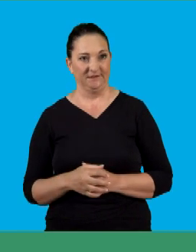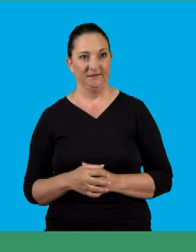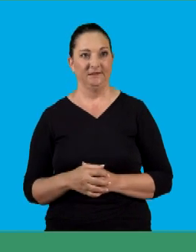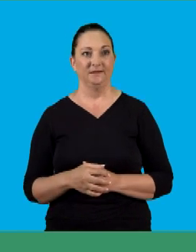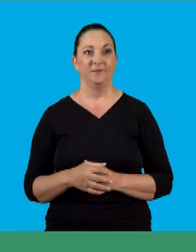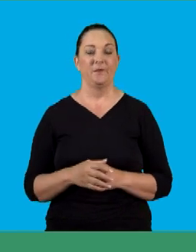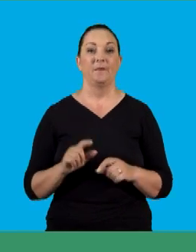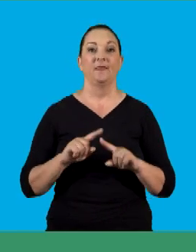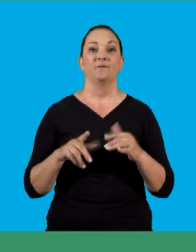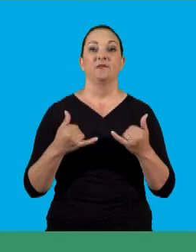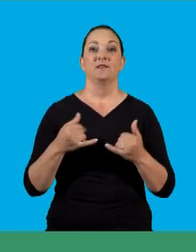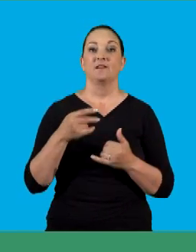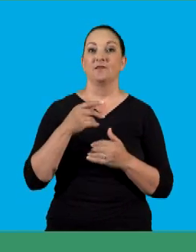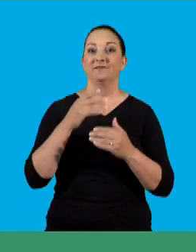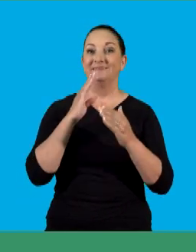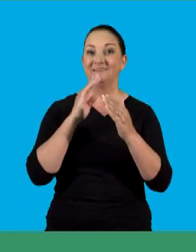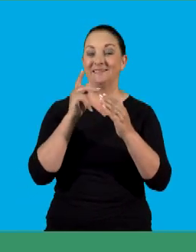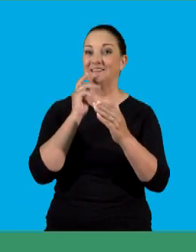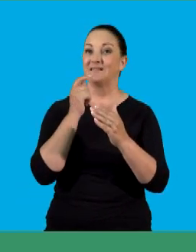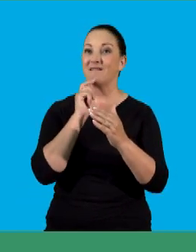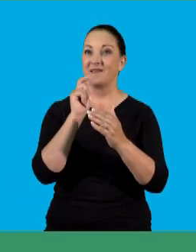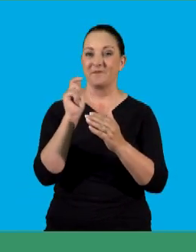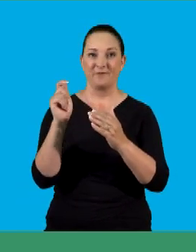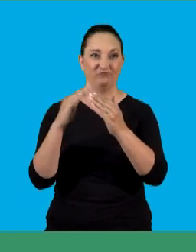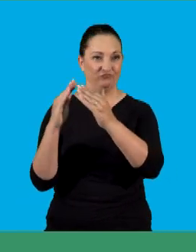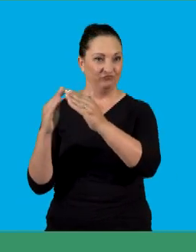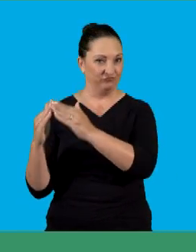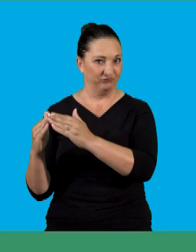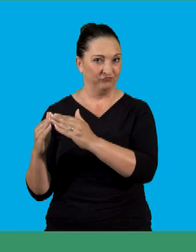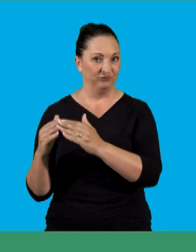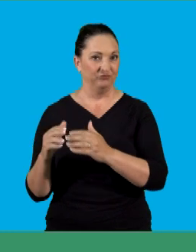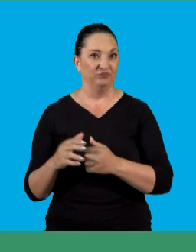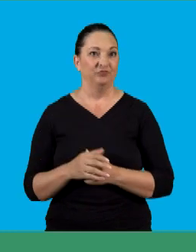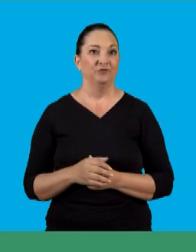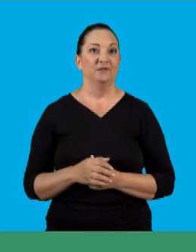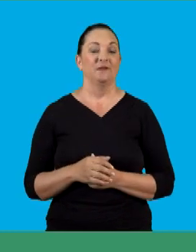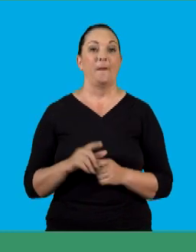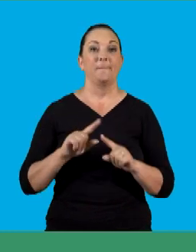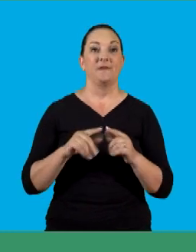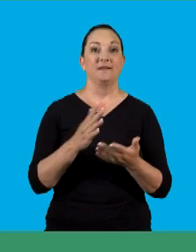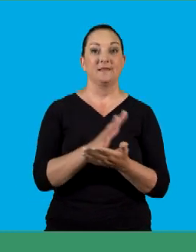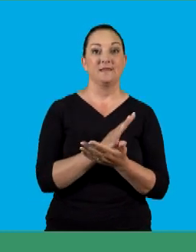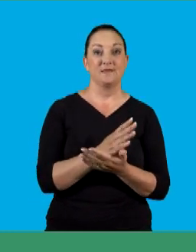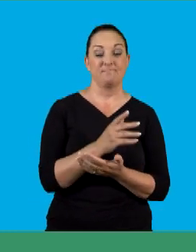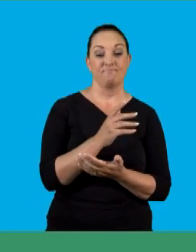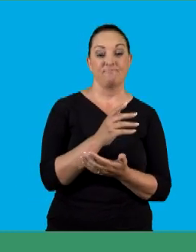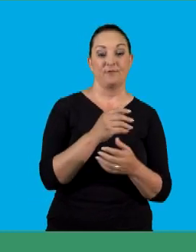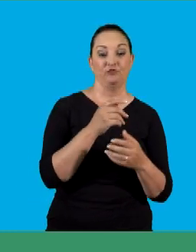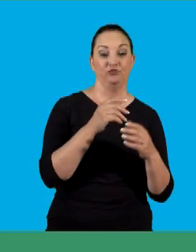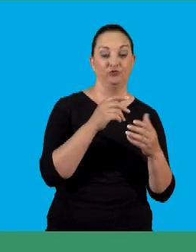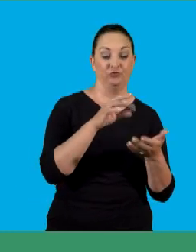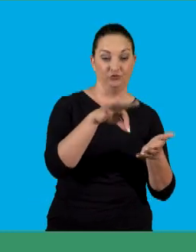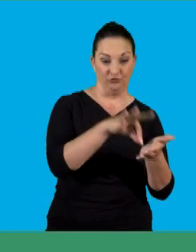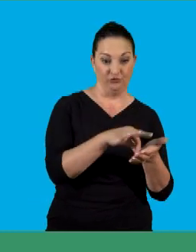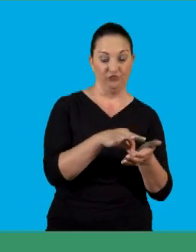formal sector, these businesses, they pay tax, they are registered with the CIPC. So a spaza